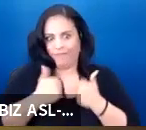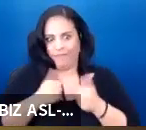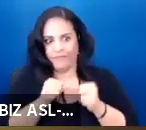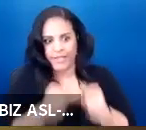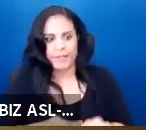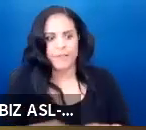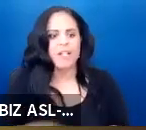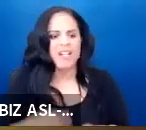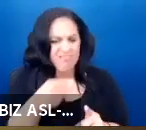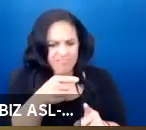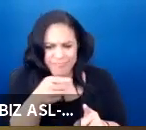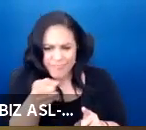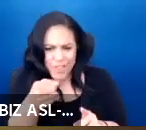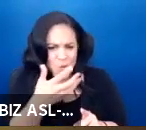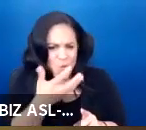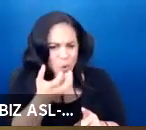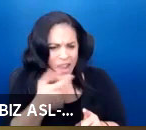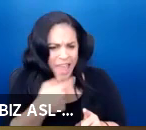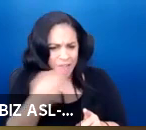you to press it.